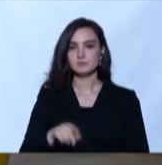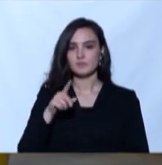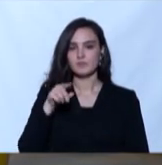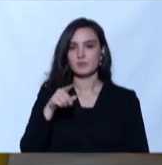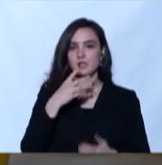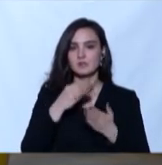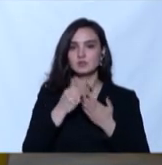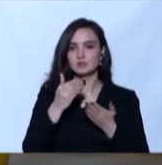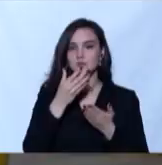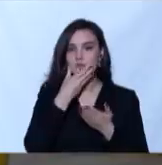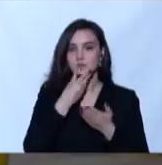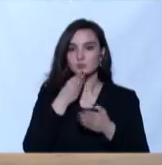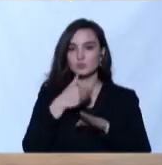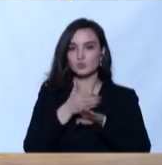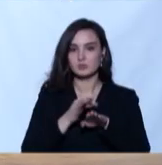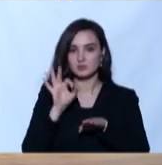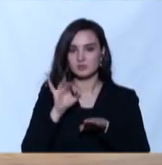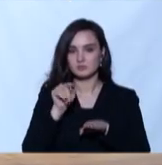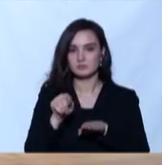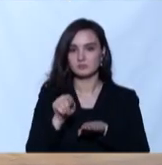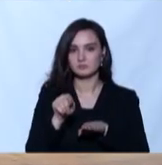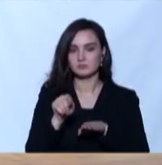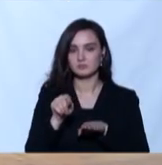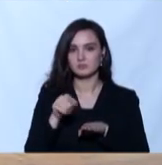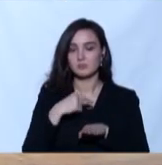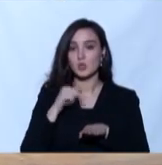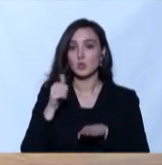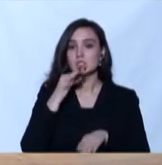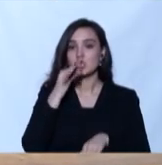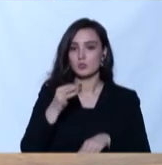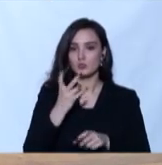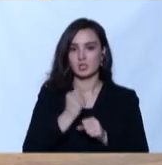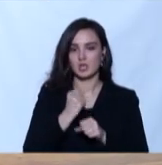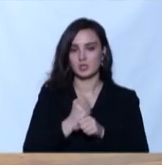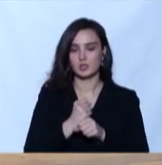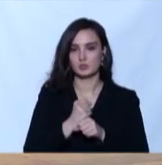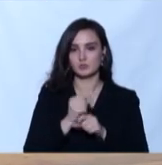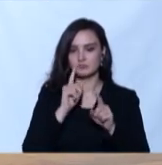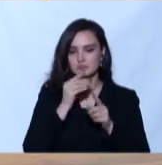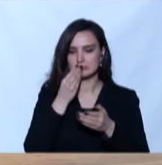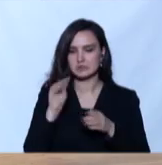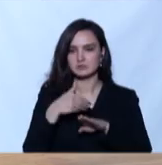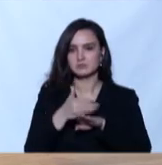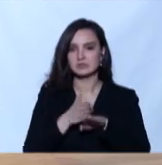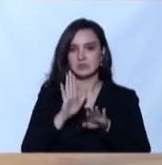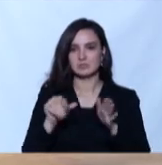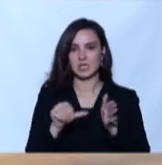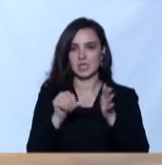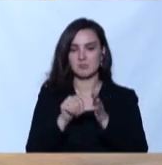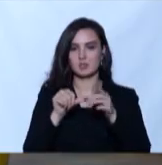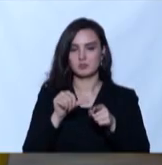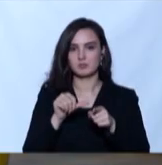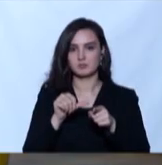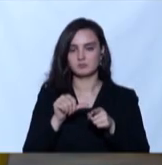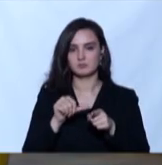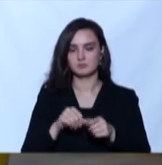her beautiful shoes. "Just do as I say," she said, "and the magic shoes will take you away." "Click your